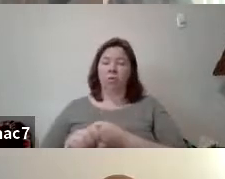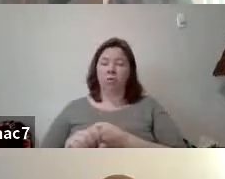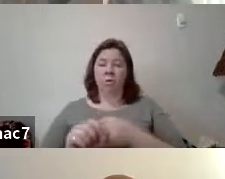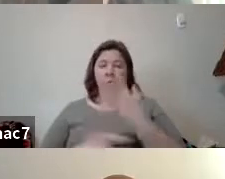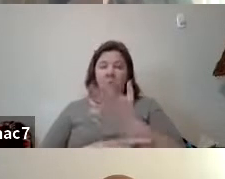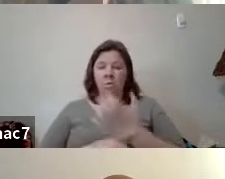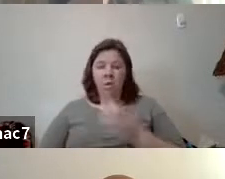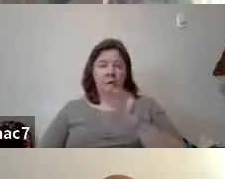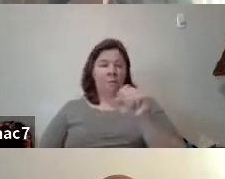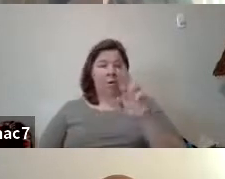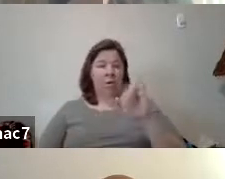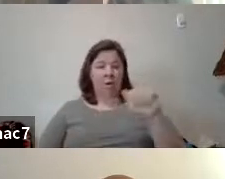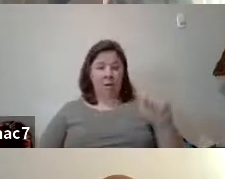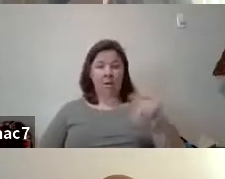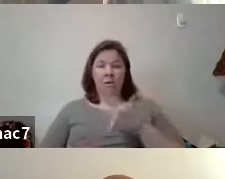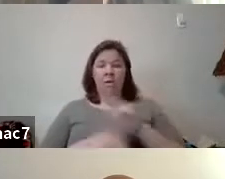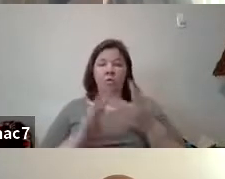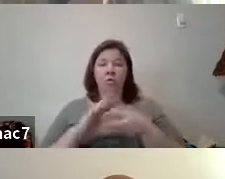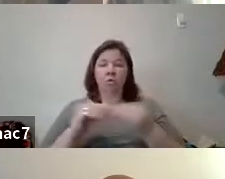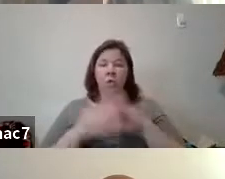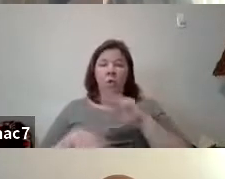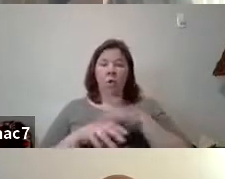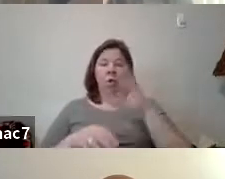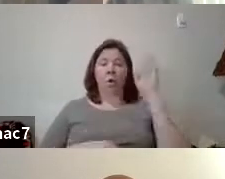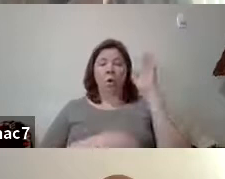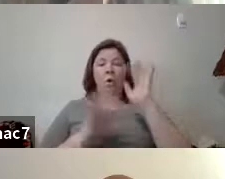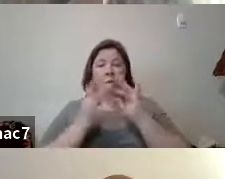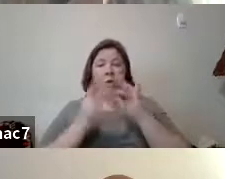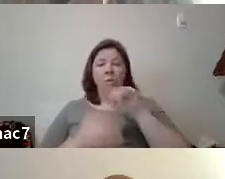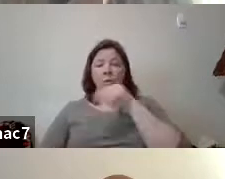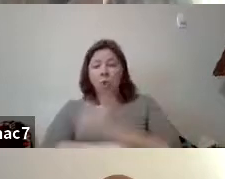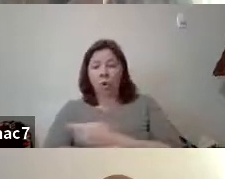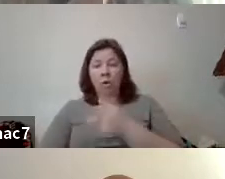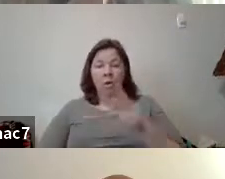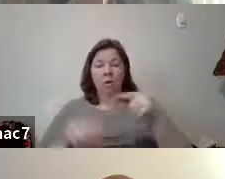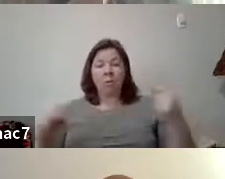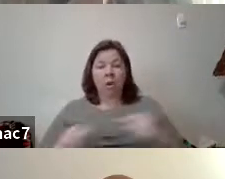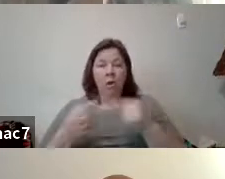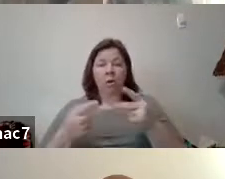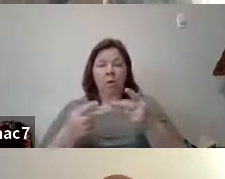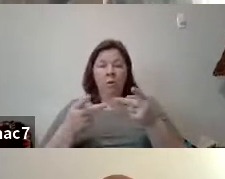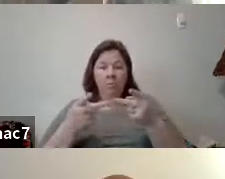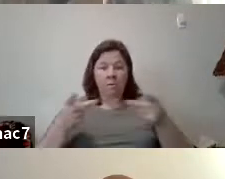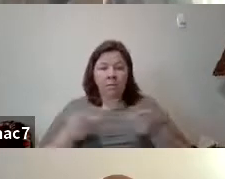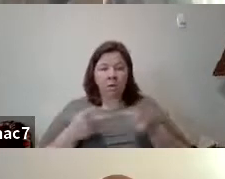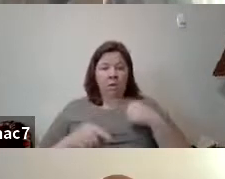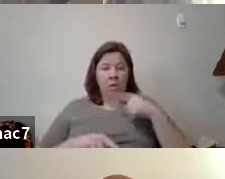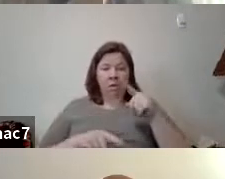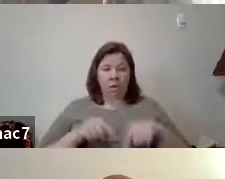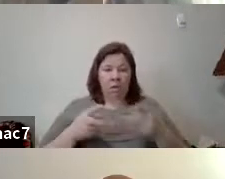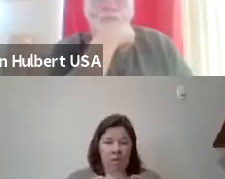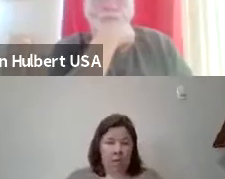Marina shared a very touching story on our webinar on Saturday about her daughter being in a hurting position and she wasn't in a position